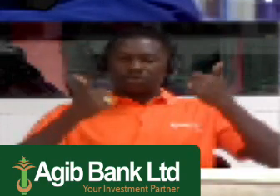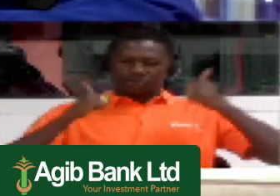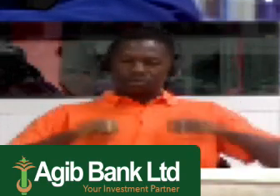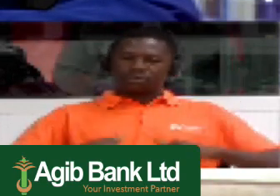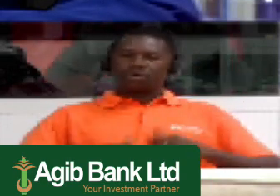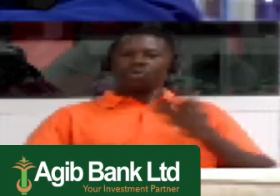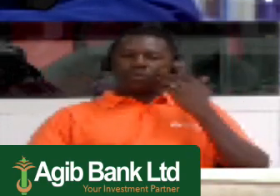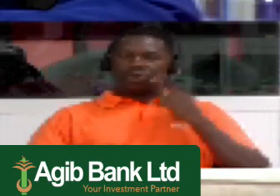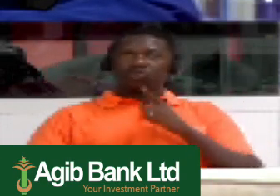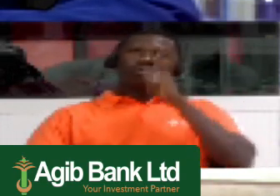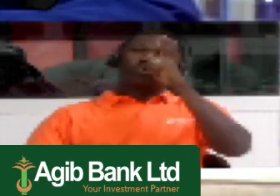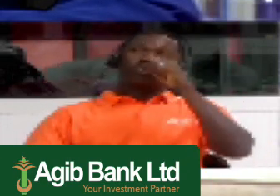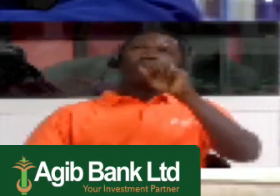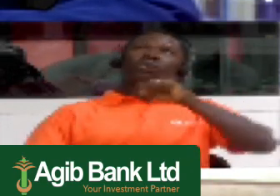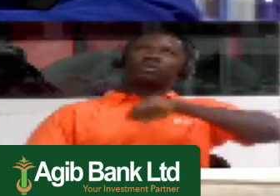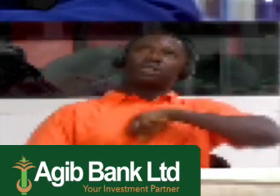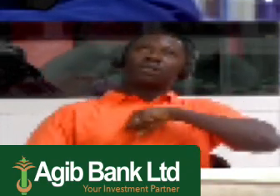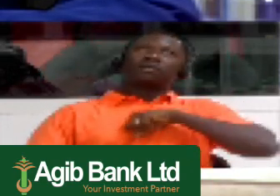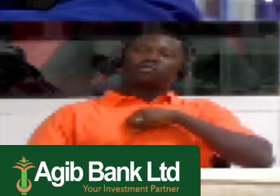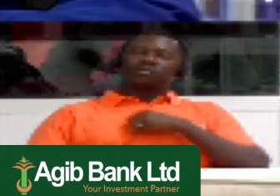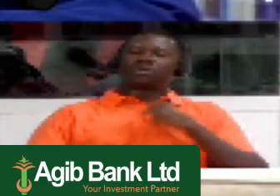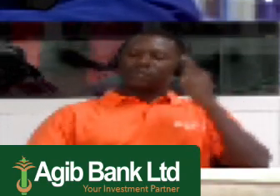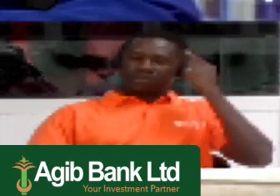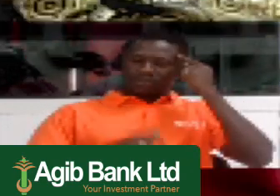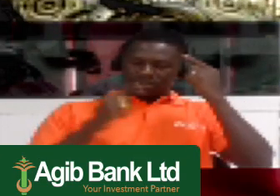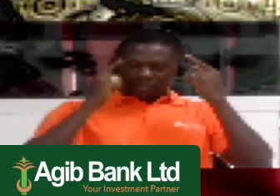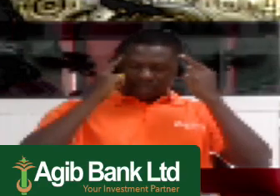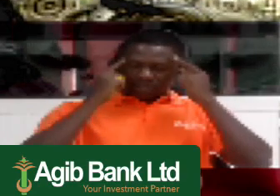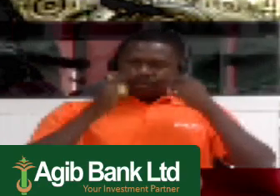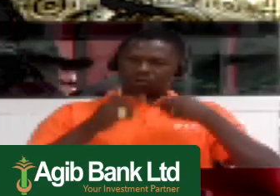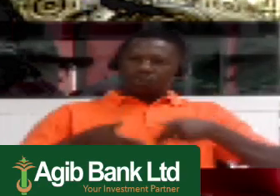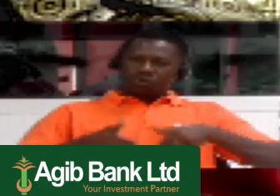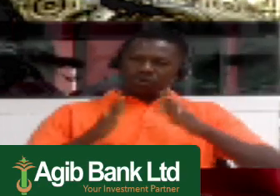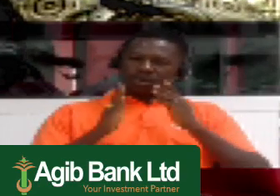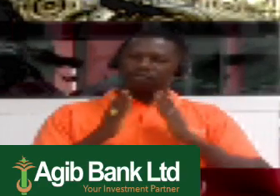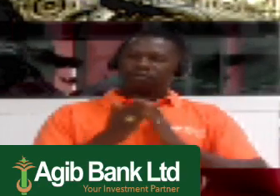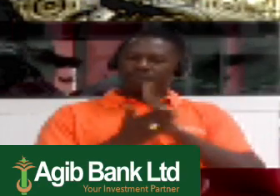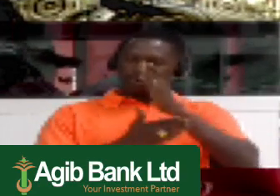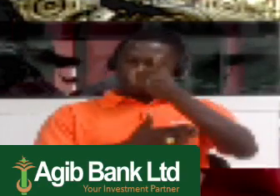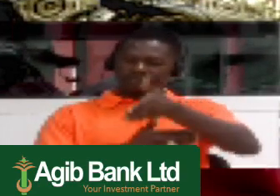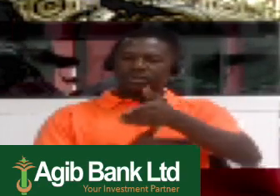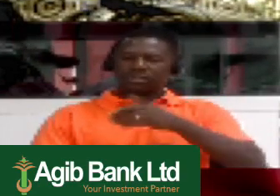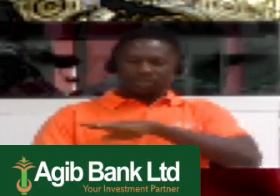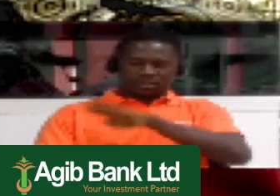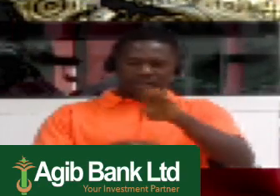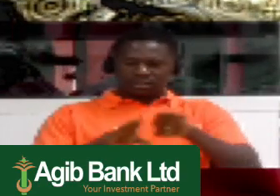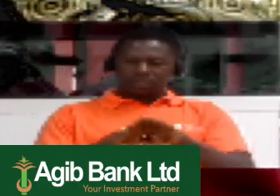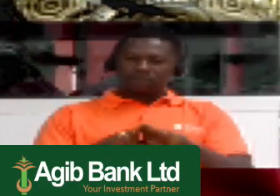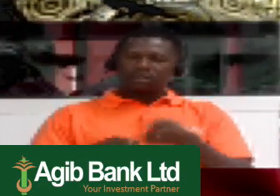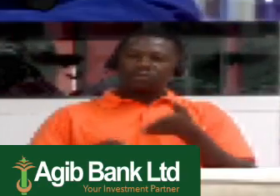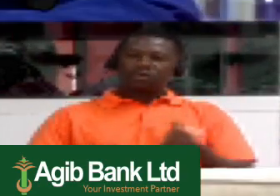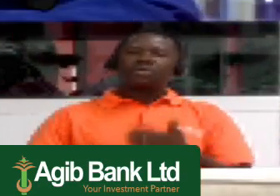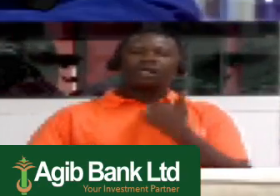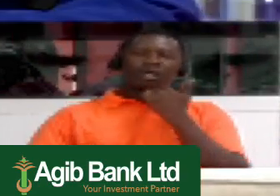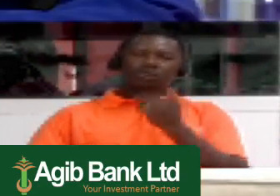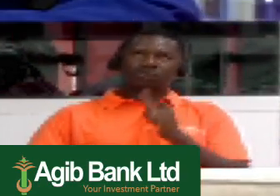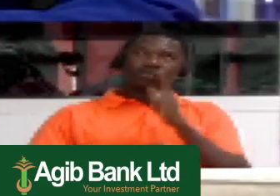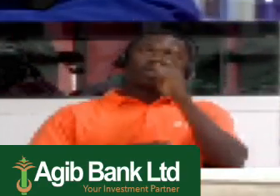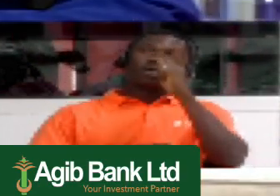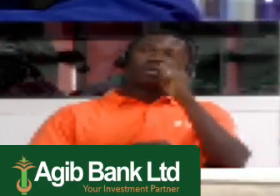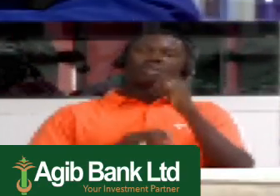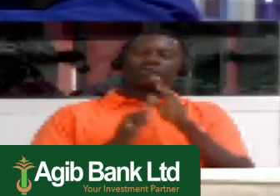when you yourself will decide the way forward for this land. This we ask through Christ our